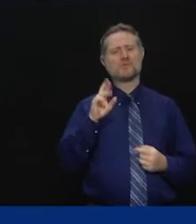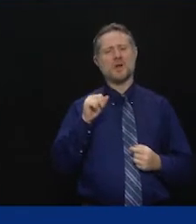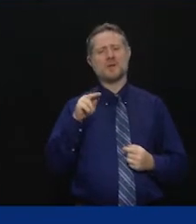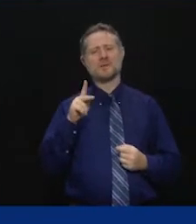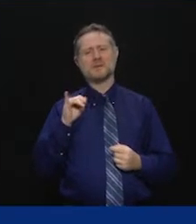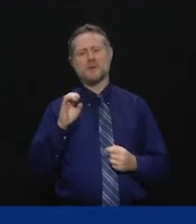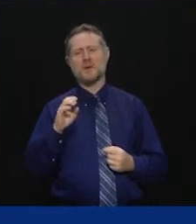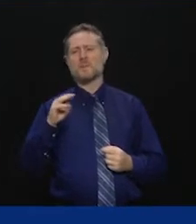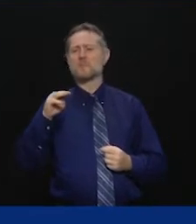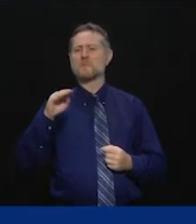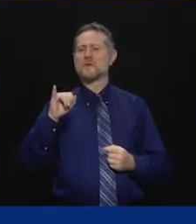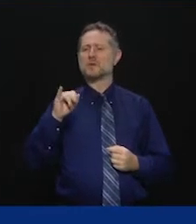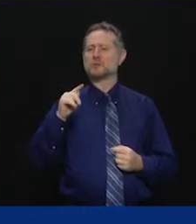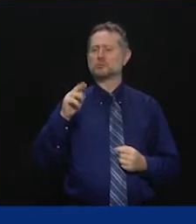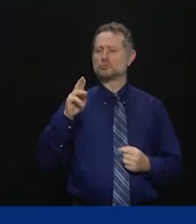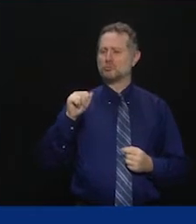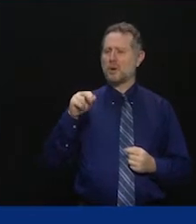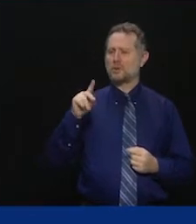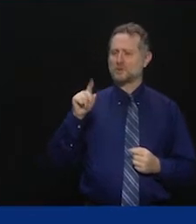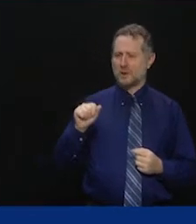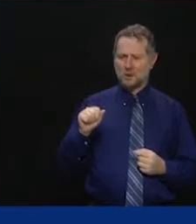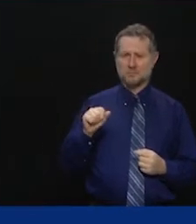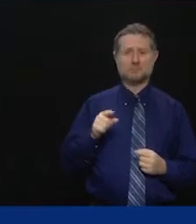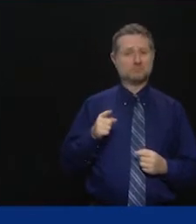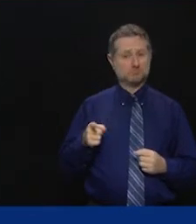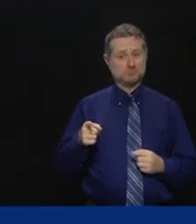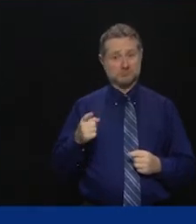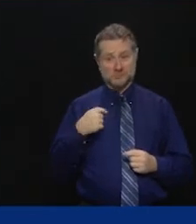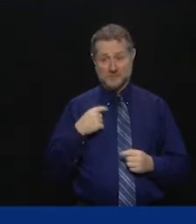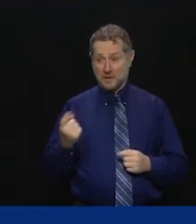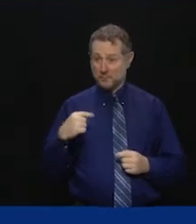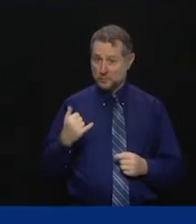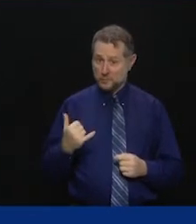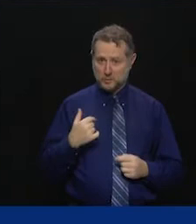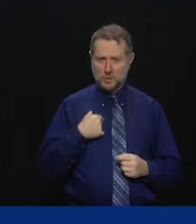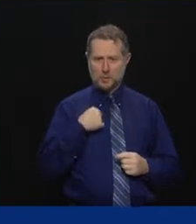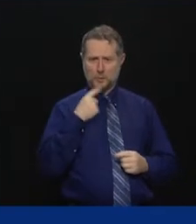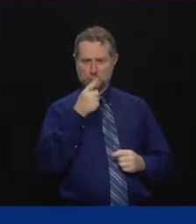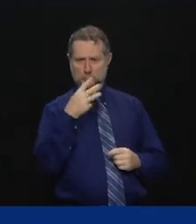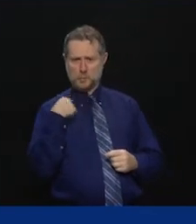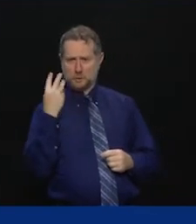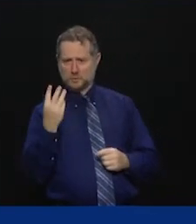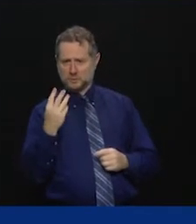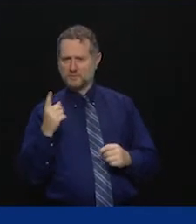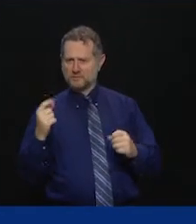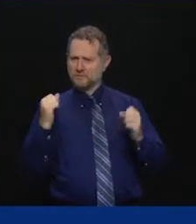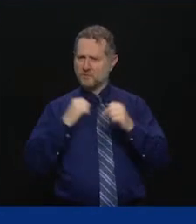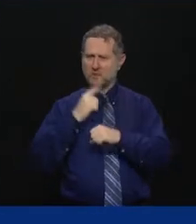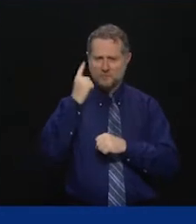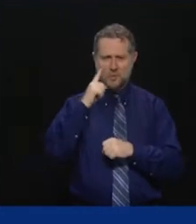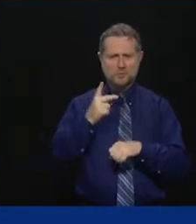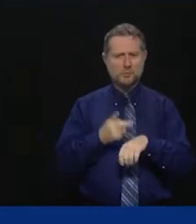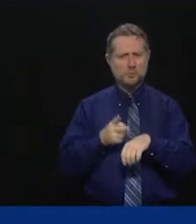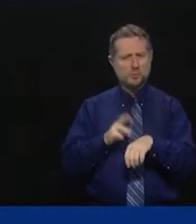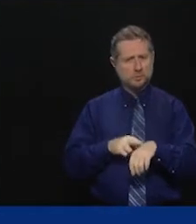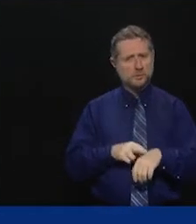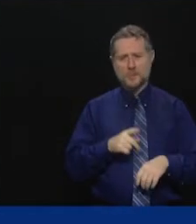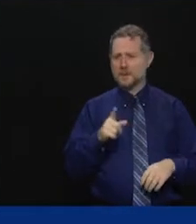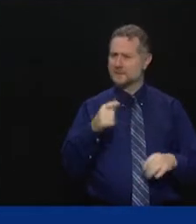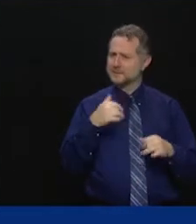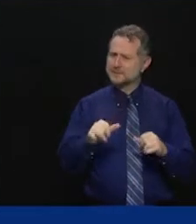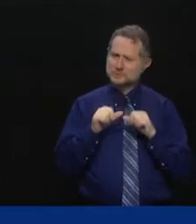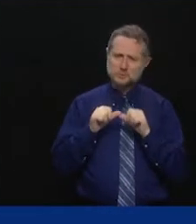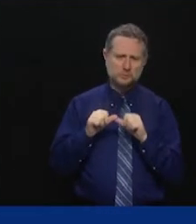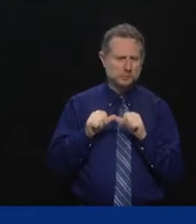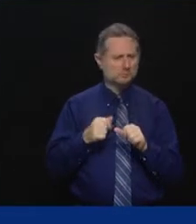says, I'm in Washington, D.C., fighting for Puerto Rico. And I said, keep up the good fight, and you tell whoever you're with, New York